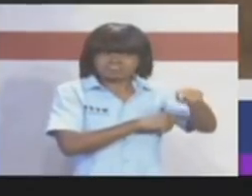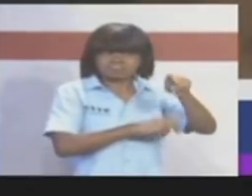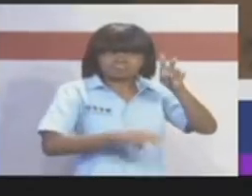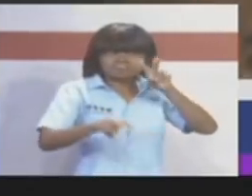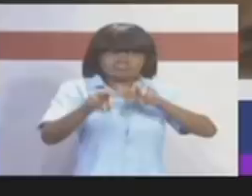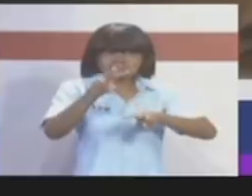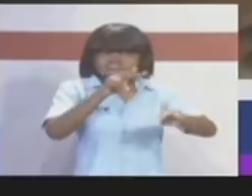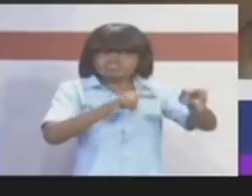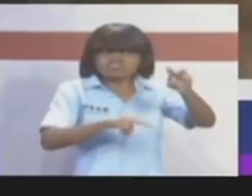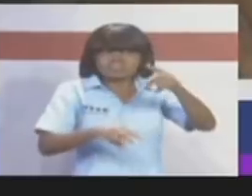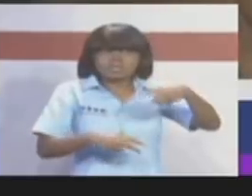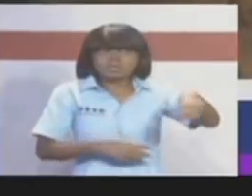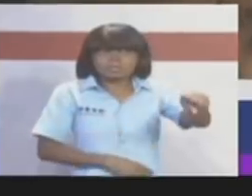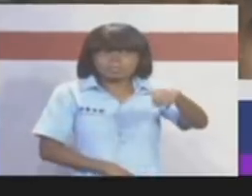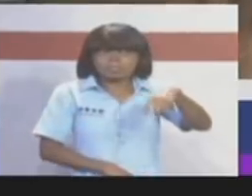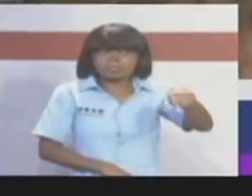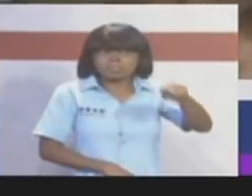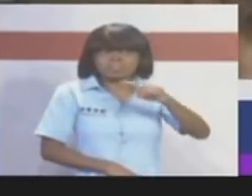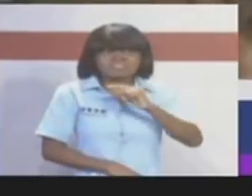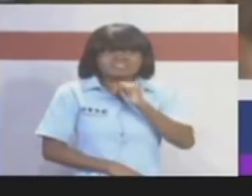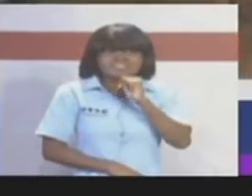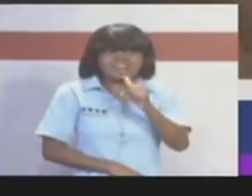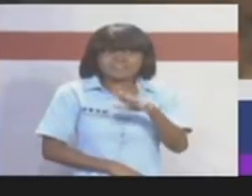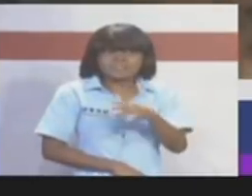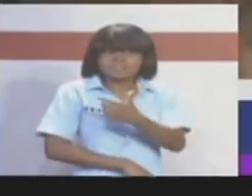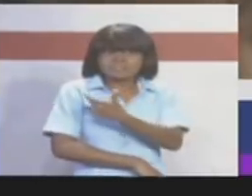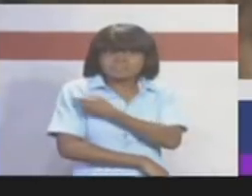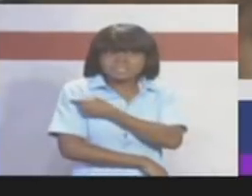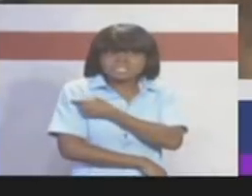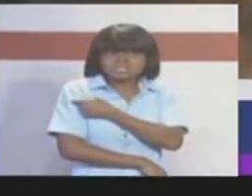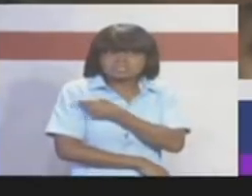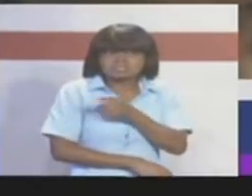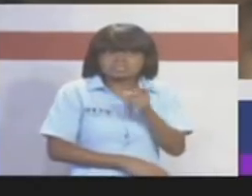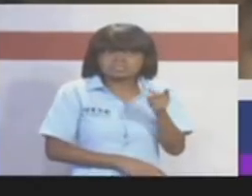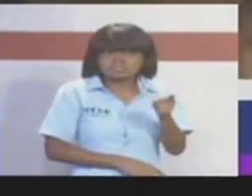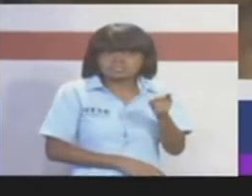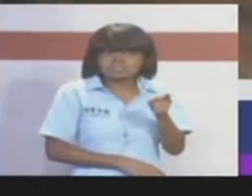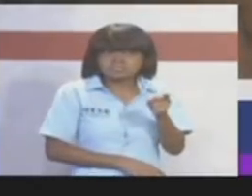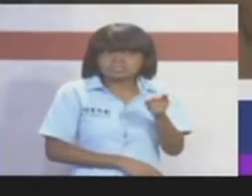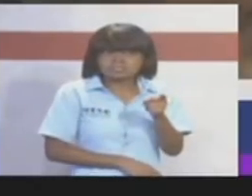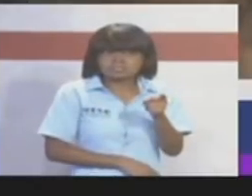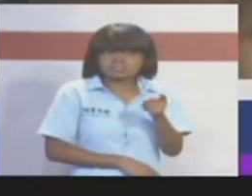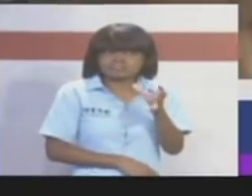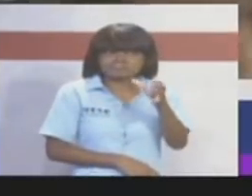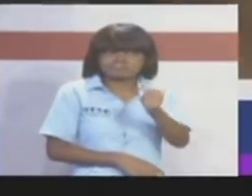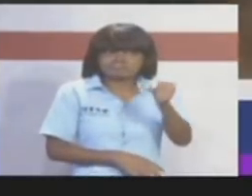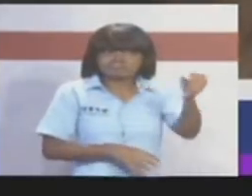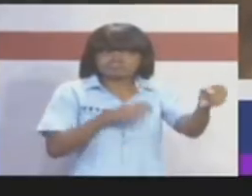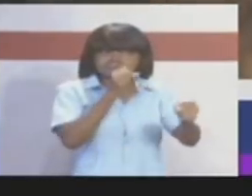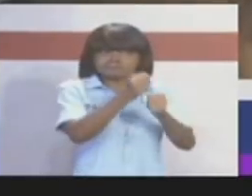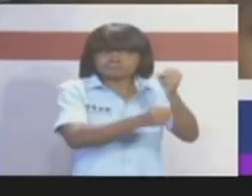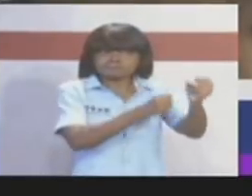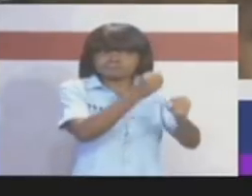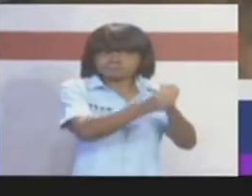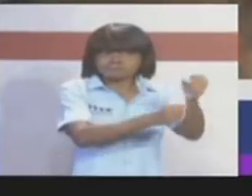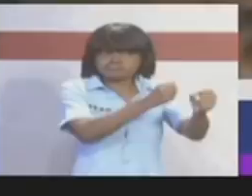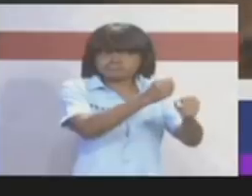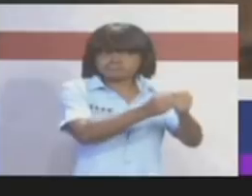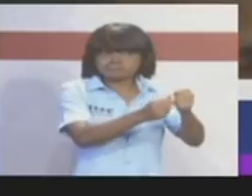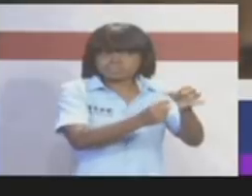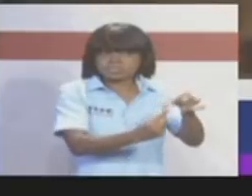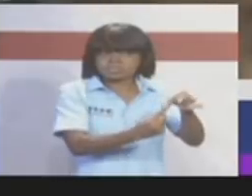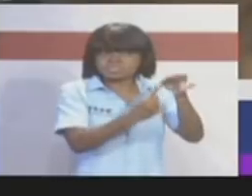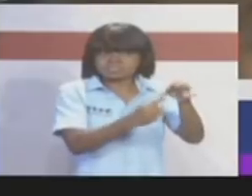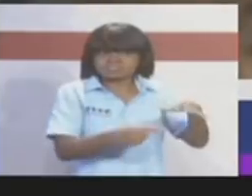lockdown. I wanted to get any reactions to that from the perspective of our culture here in Trinidad